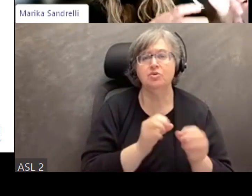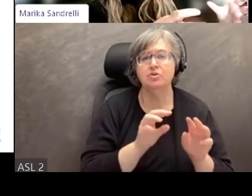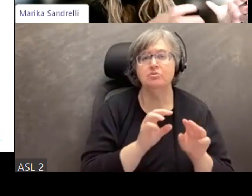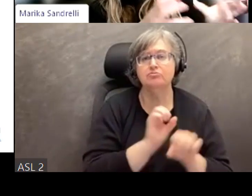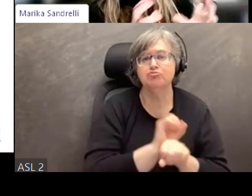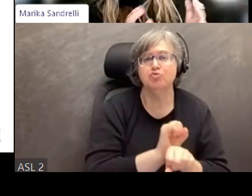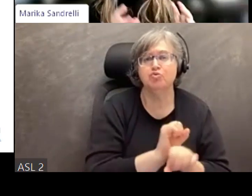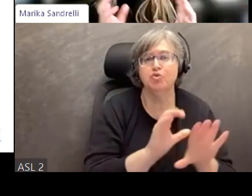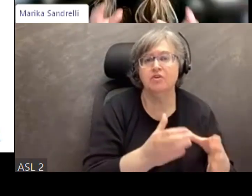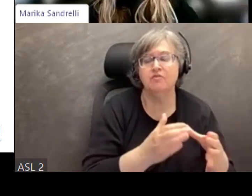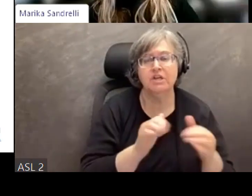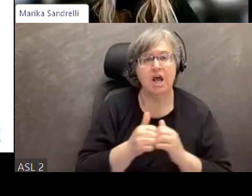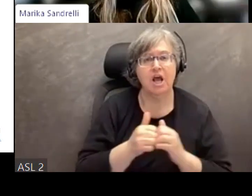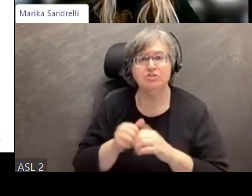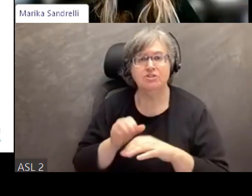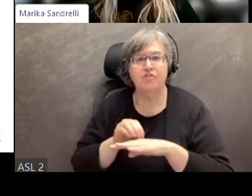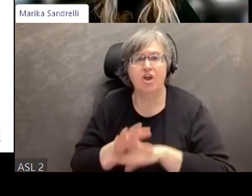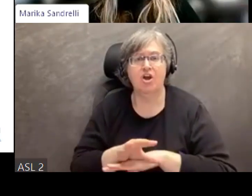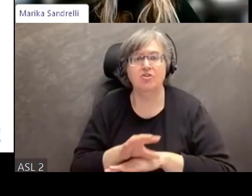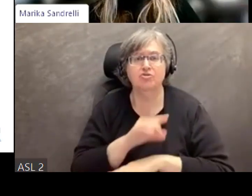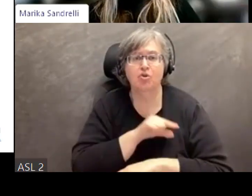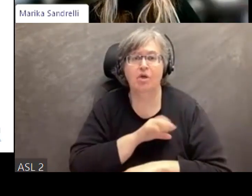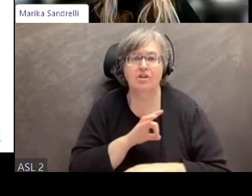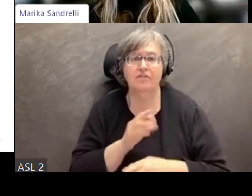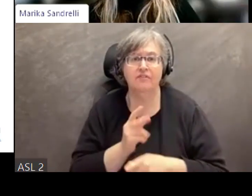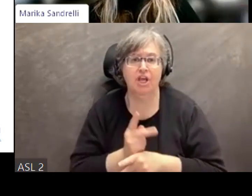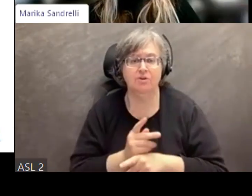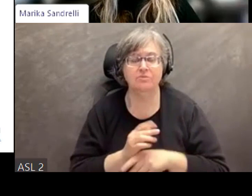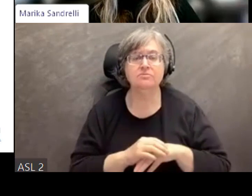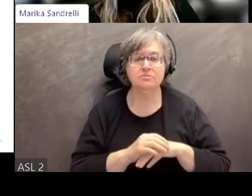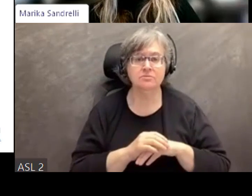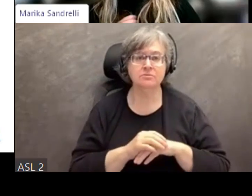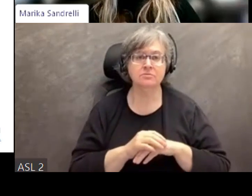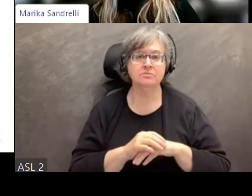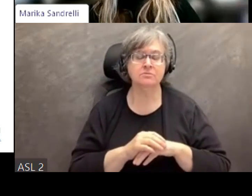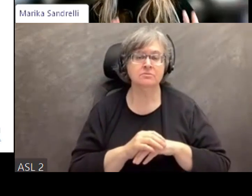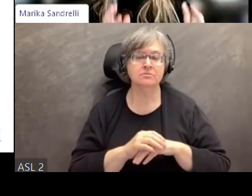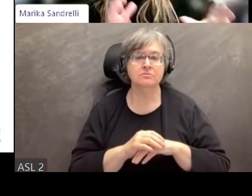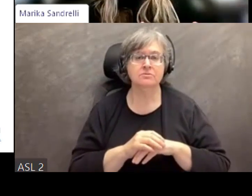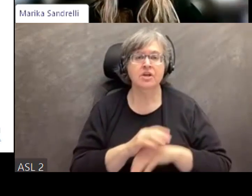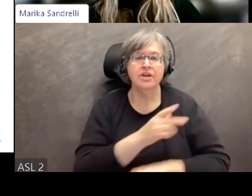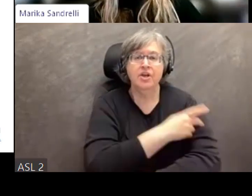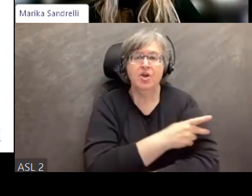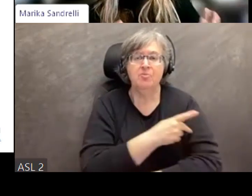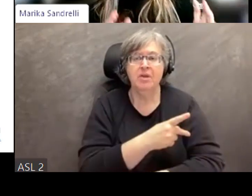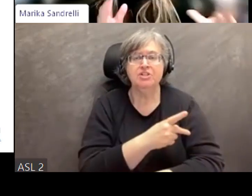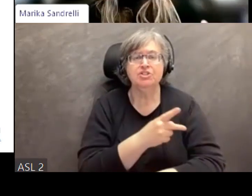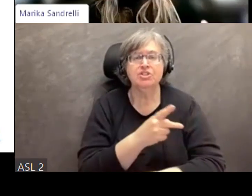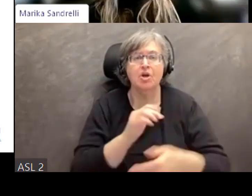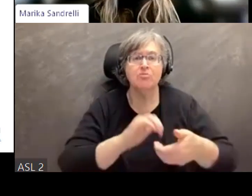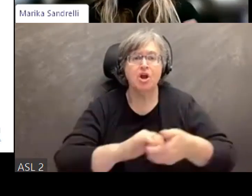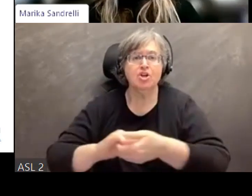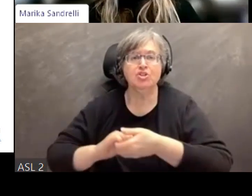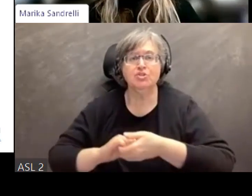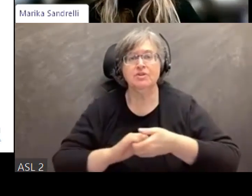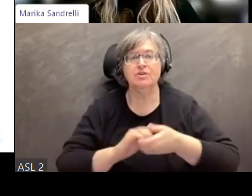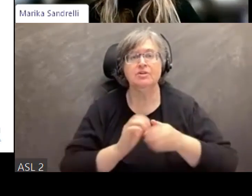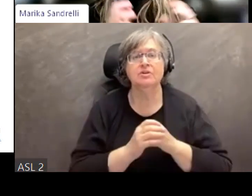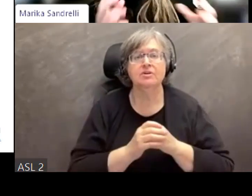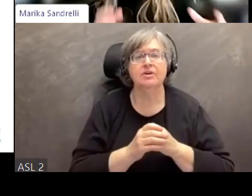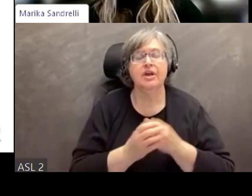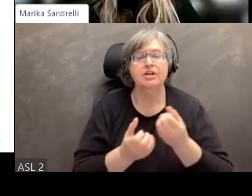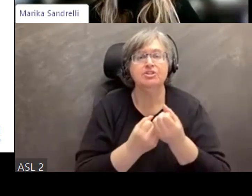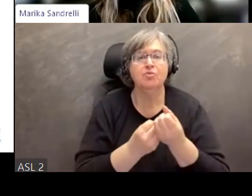supporting the workforce affecting the quality of care and patient partnerships